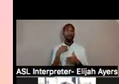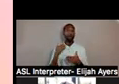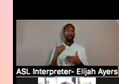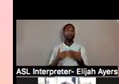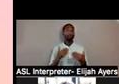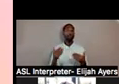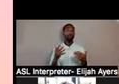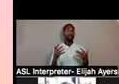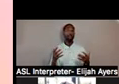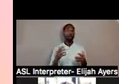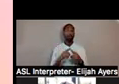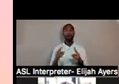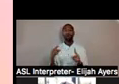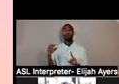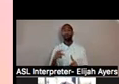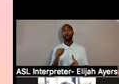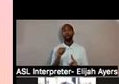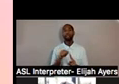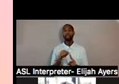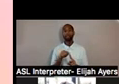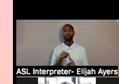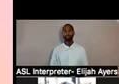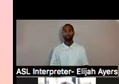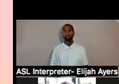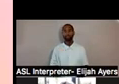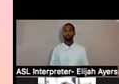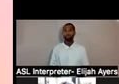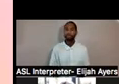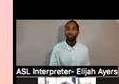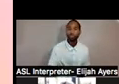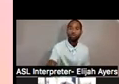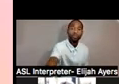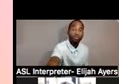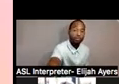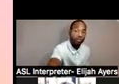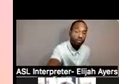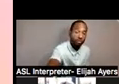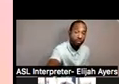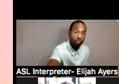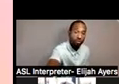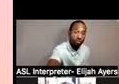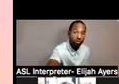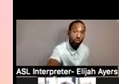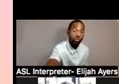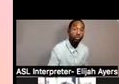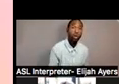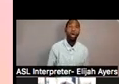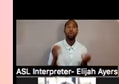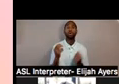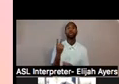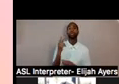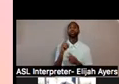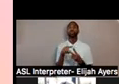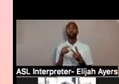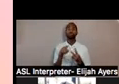and we'll come back to this after today too. But right now, Wanted to bring in these two prompts, which